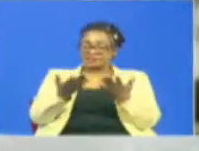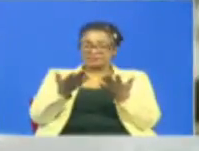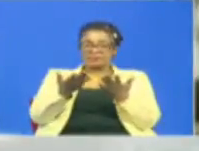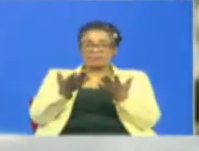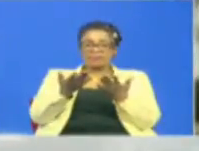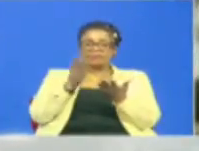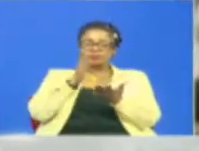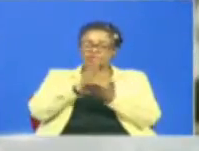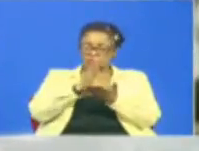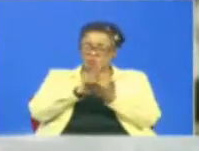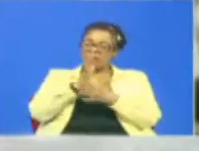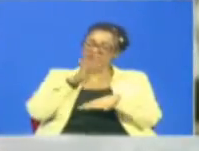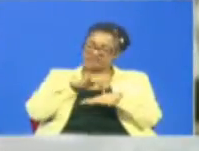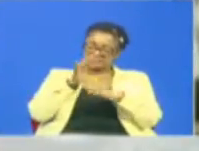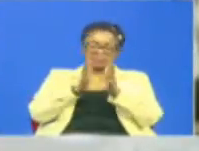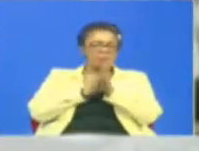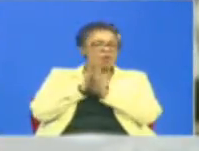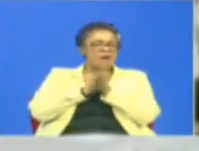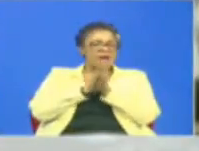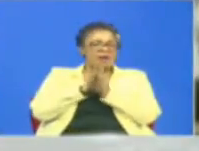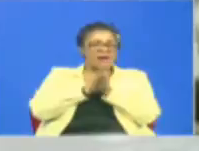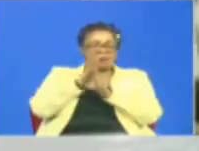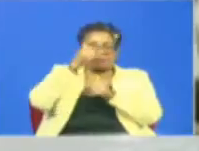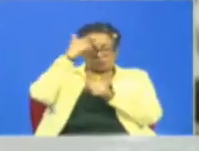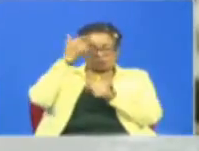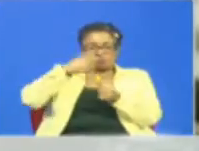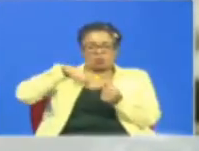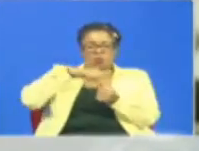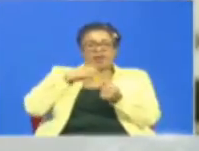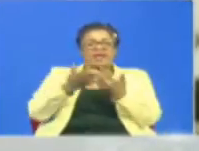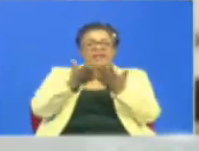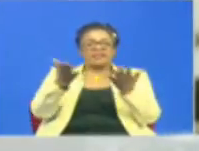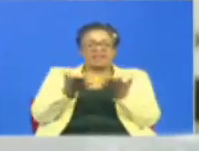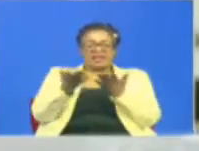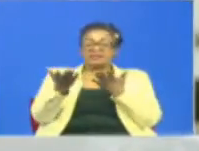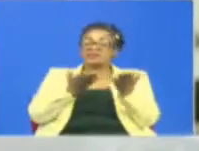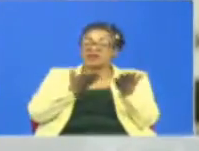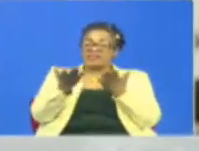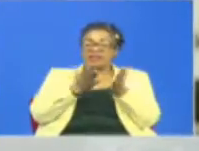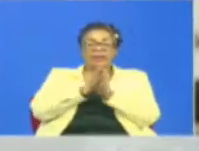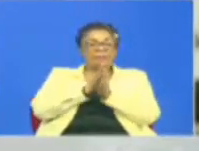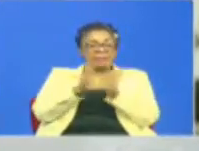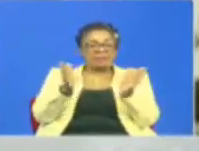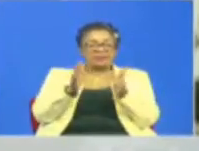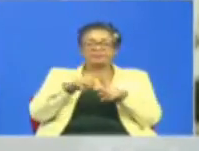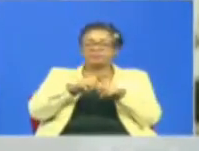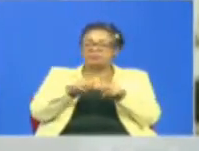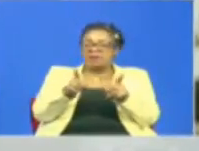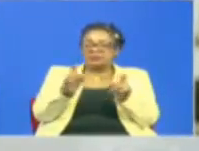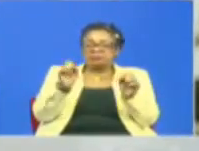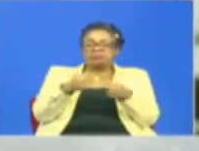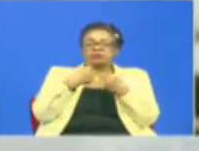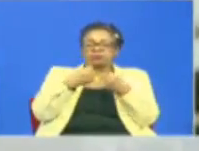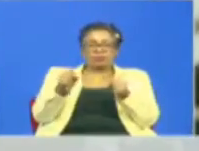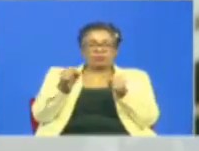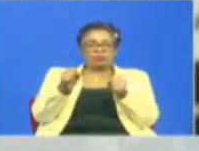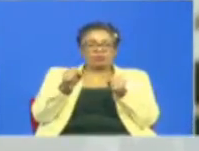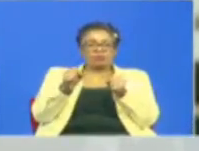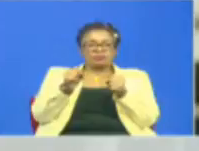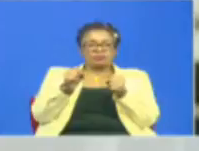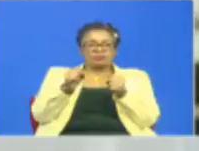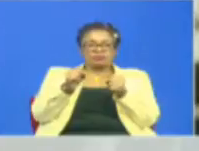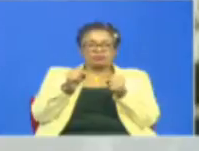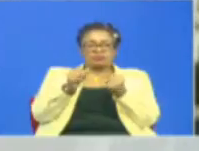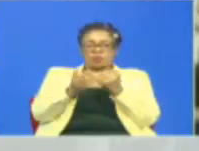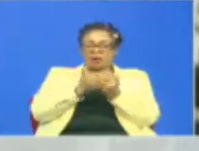morale of healthcare workers because you are there serving the public, but you're not able to actually take care of your family